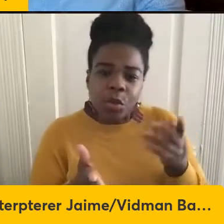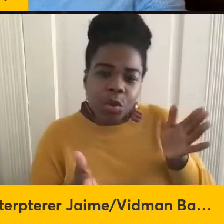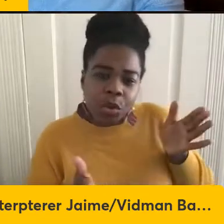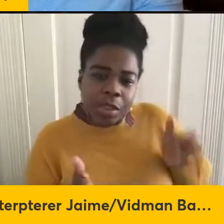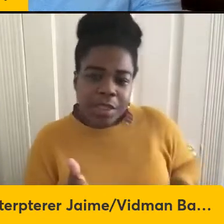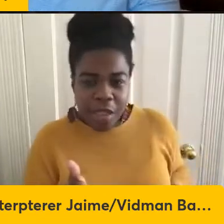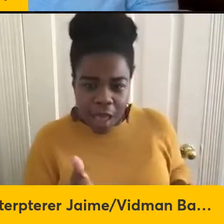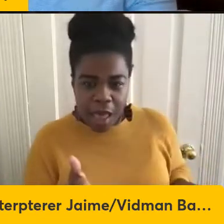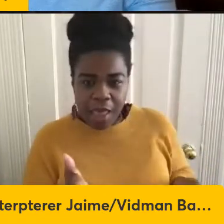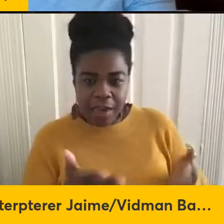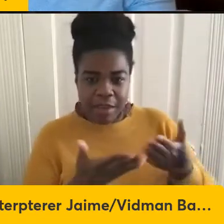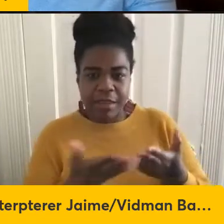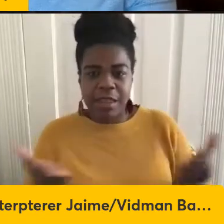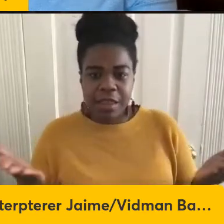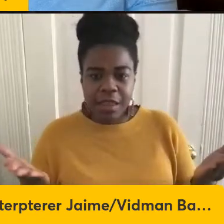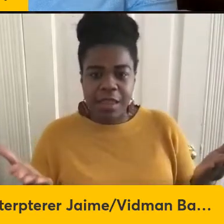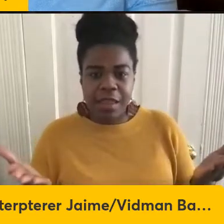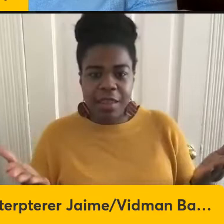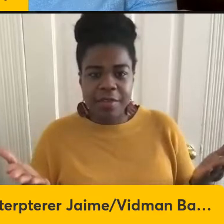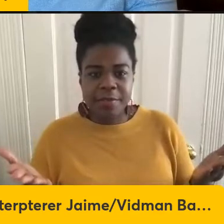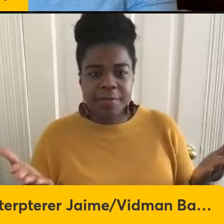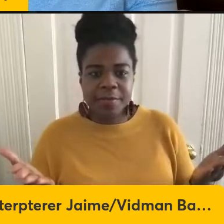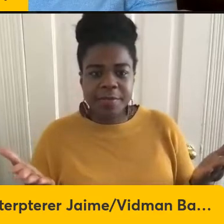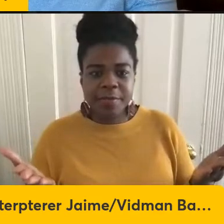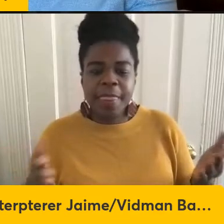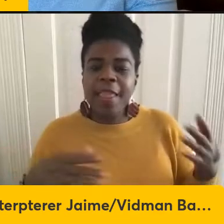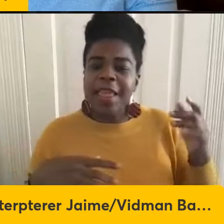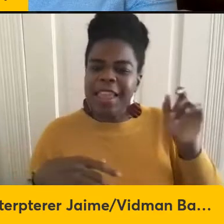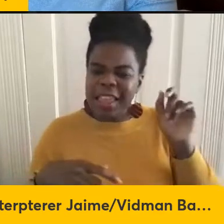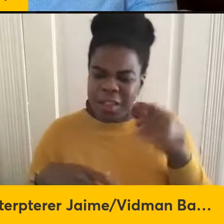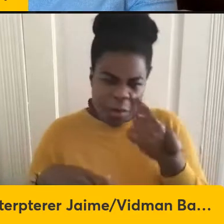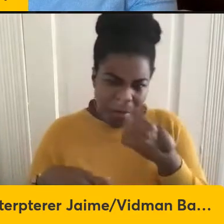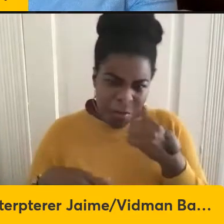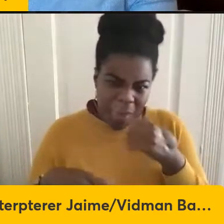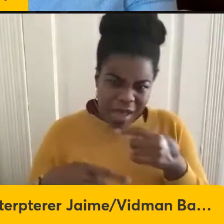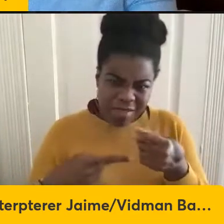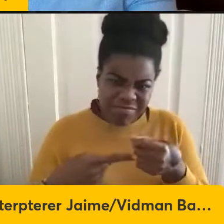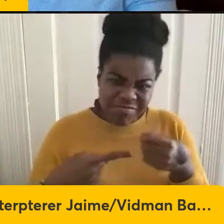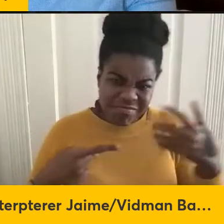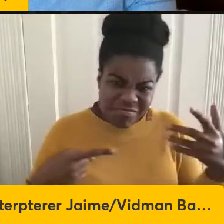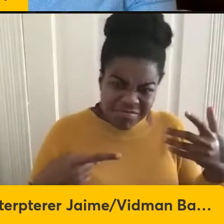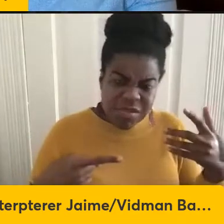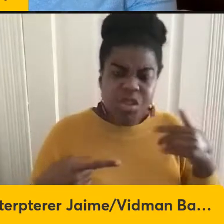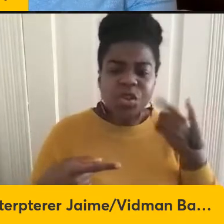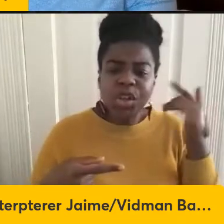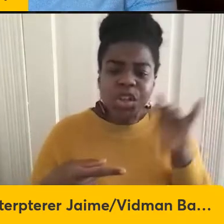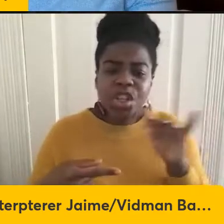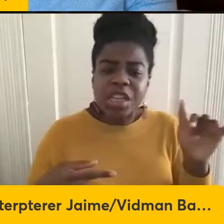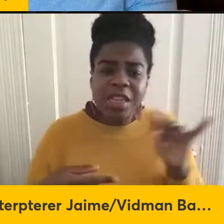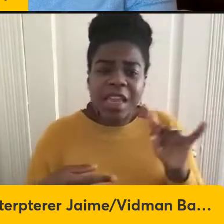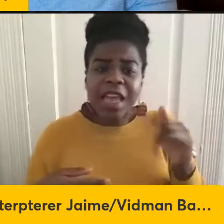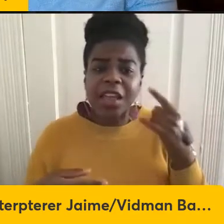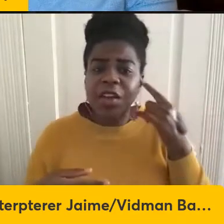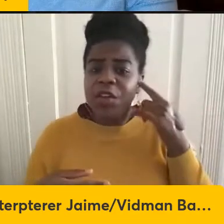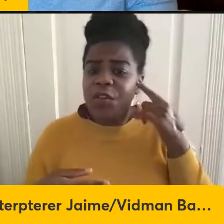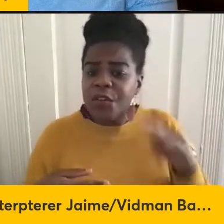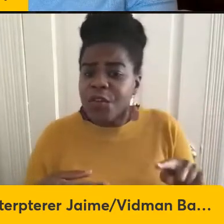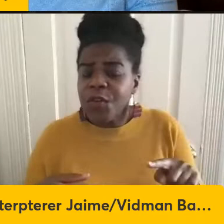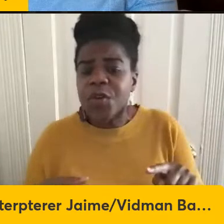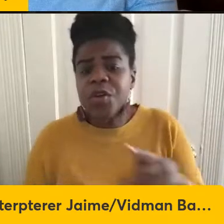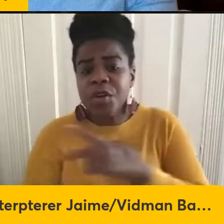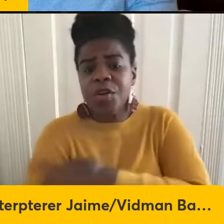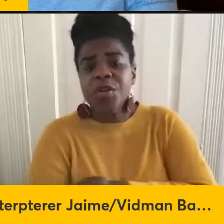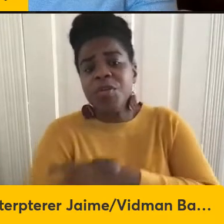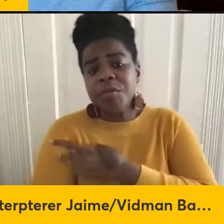thing going on, can you speak a little bit about what it would look like for patient advocates